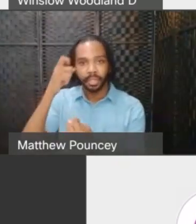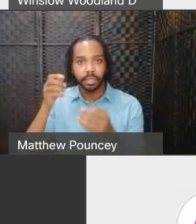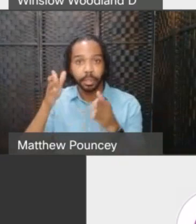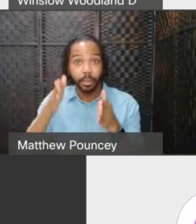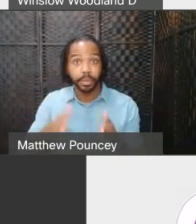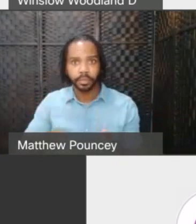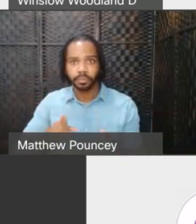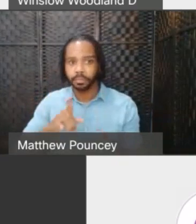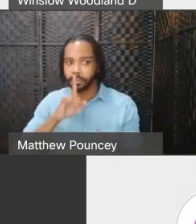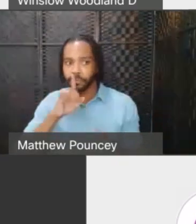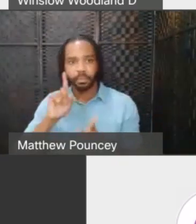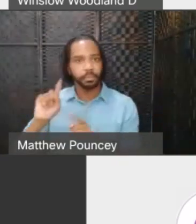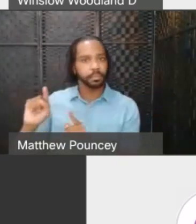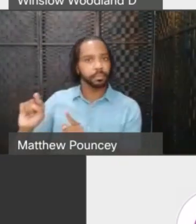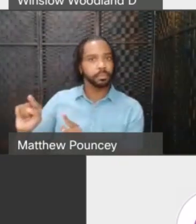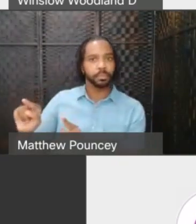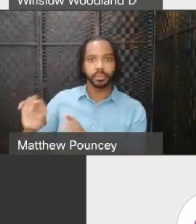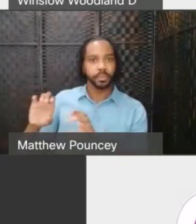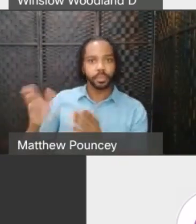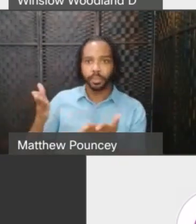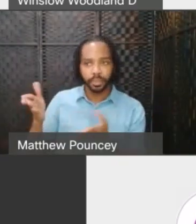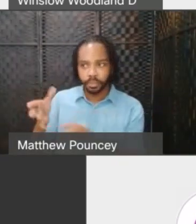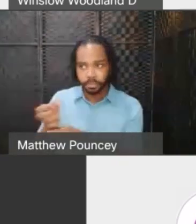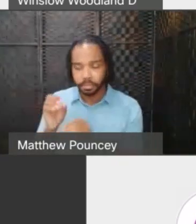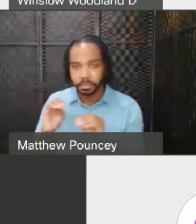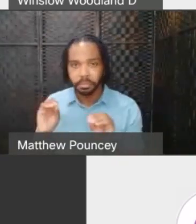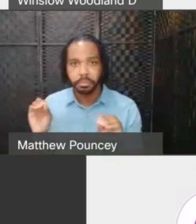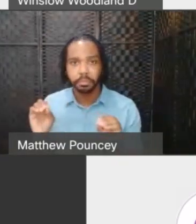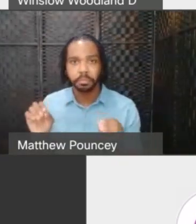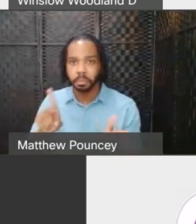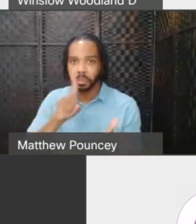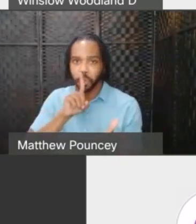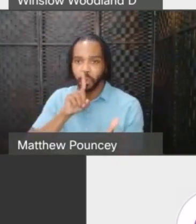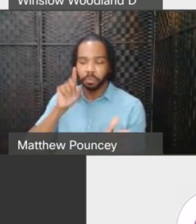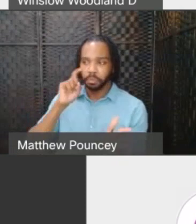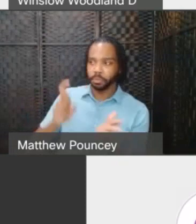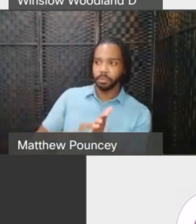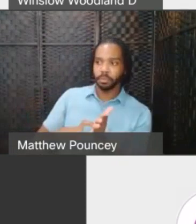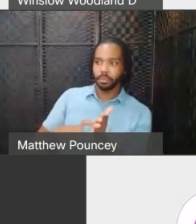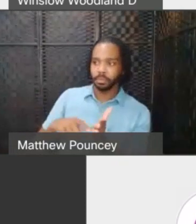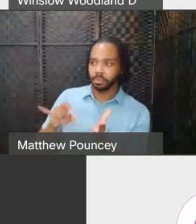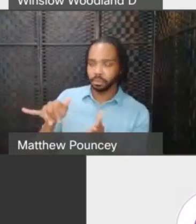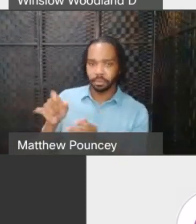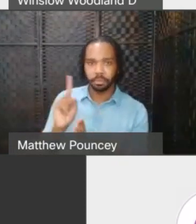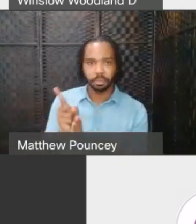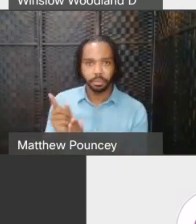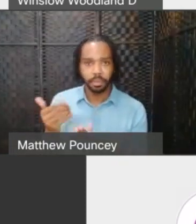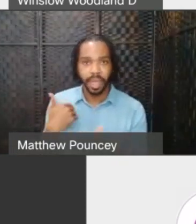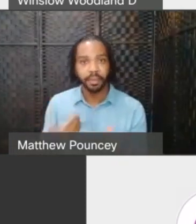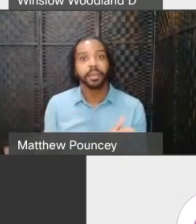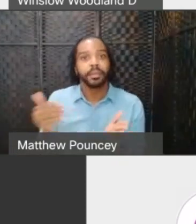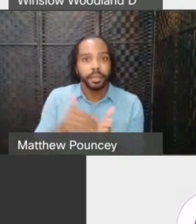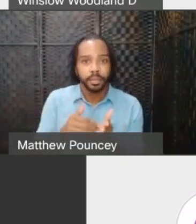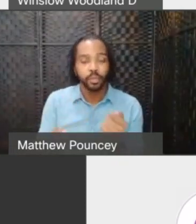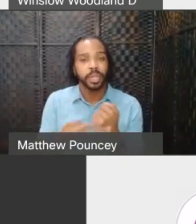not returning to that service. And there was no indication at the time that we would have another retainer payment, which we